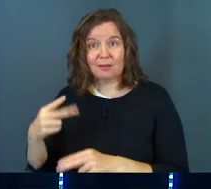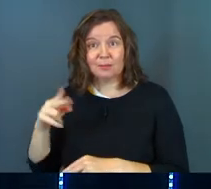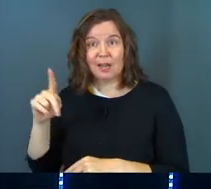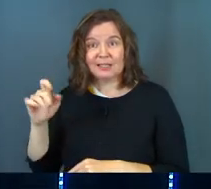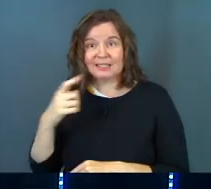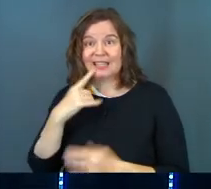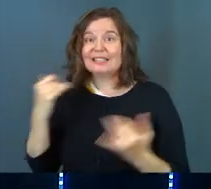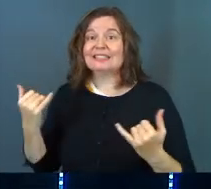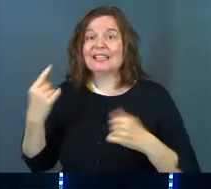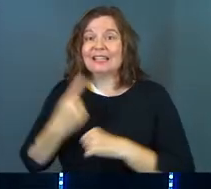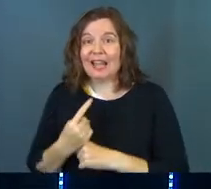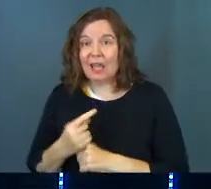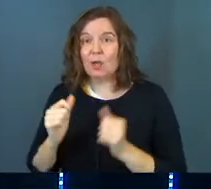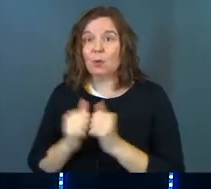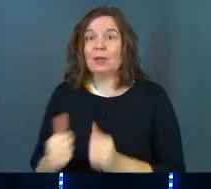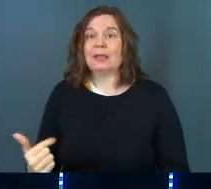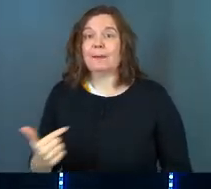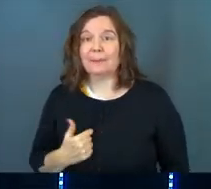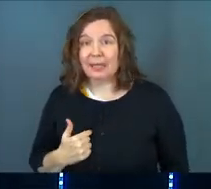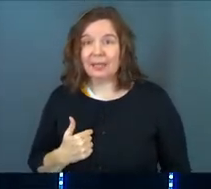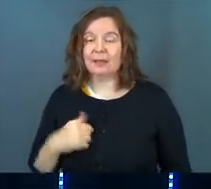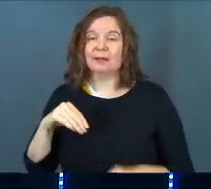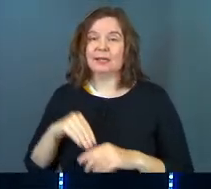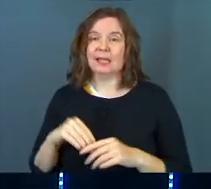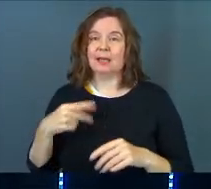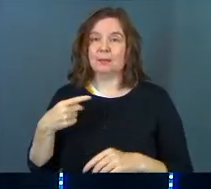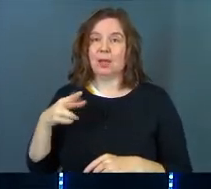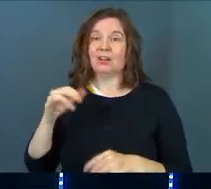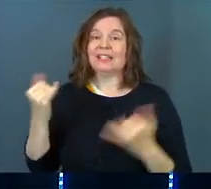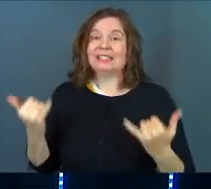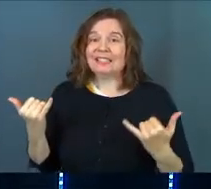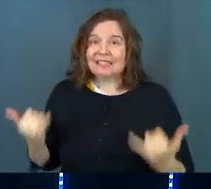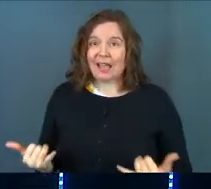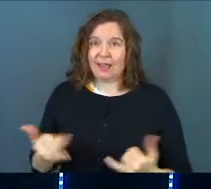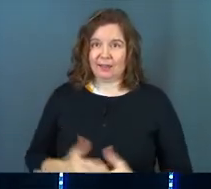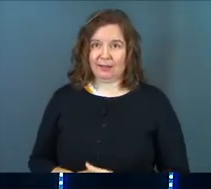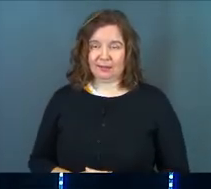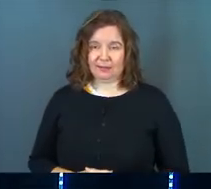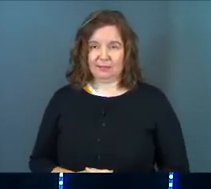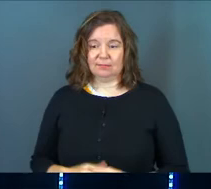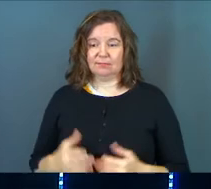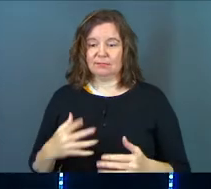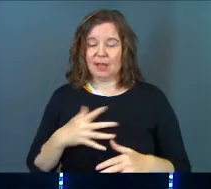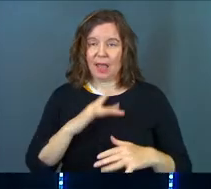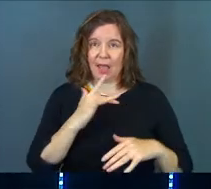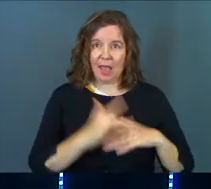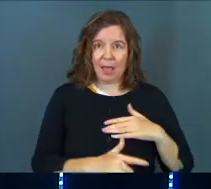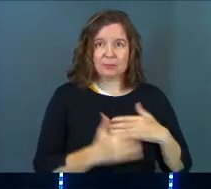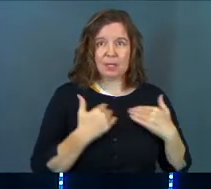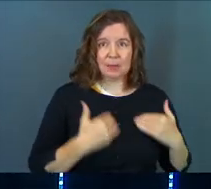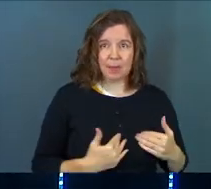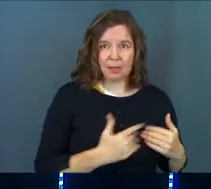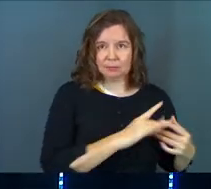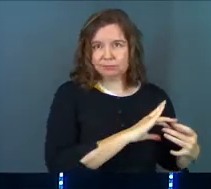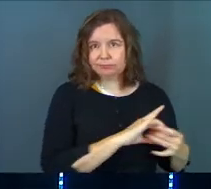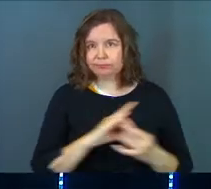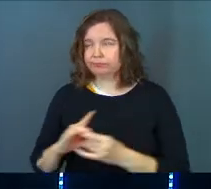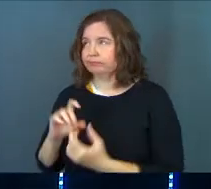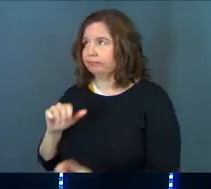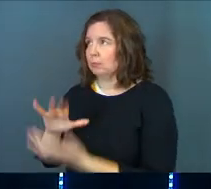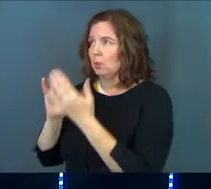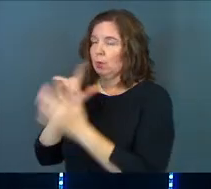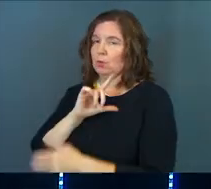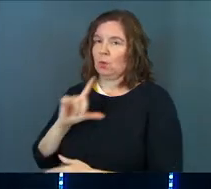And he says, today, with me in paradise today, absent from the body is present with the